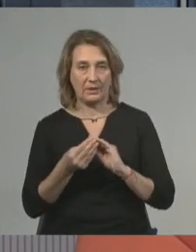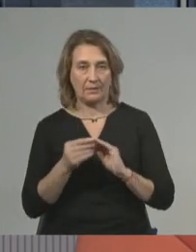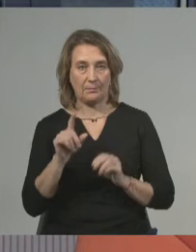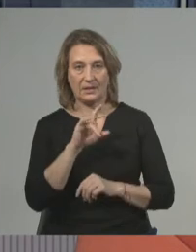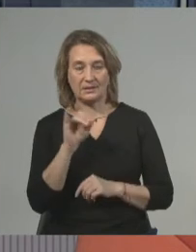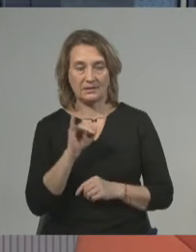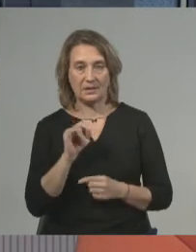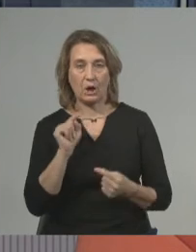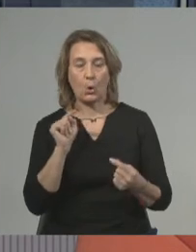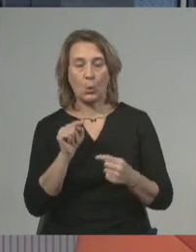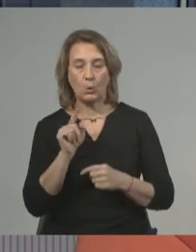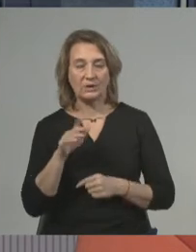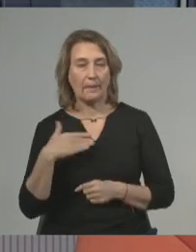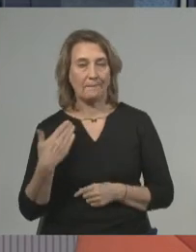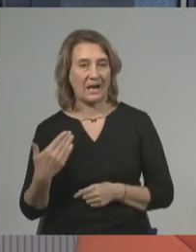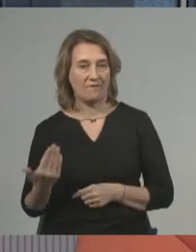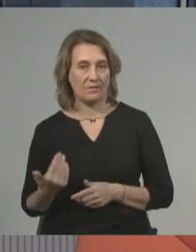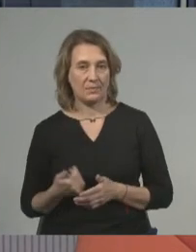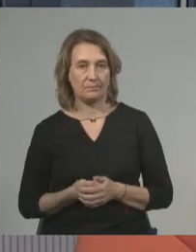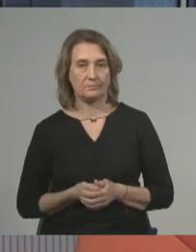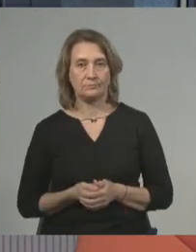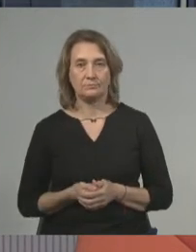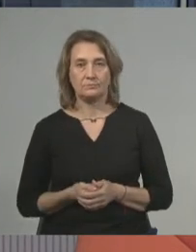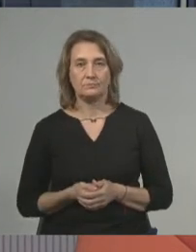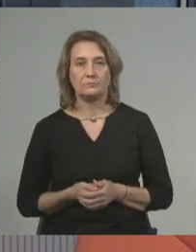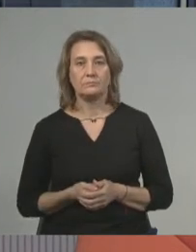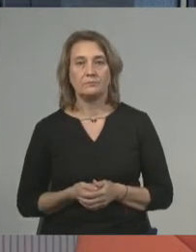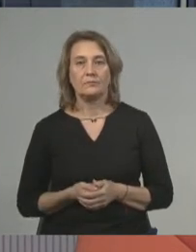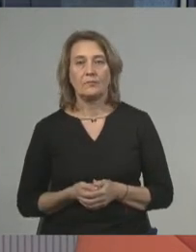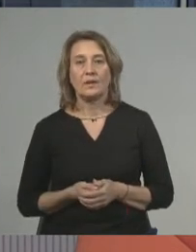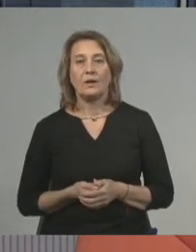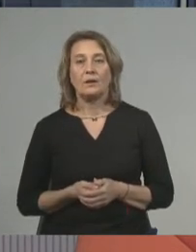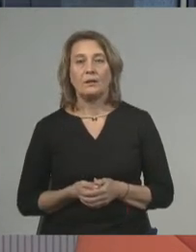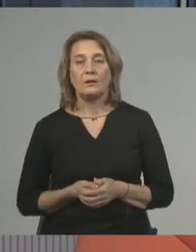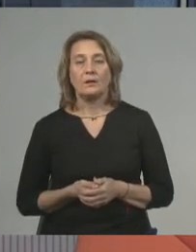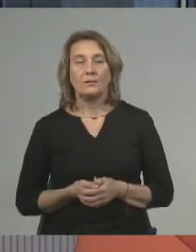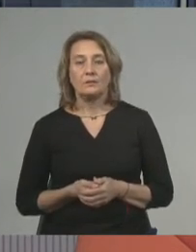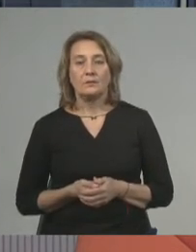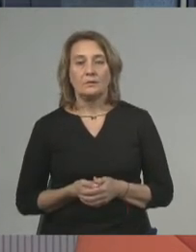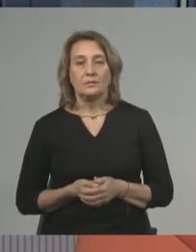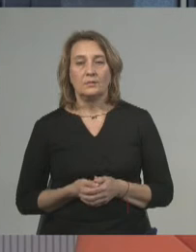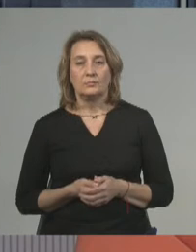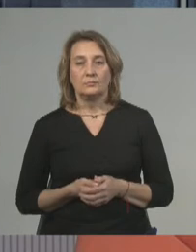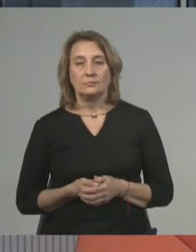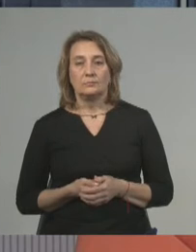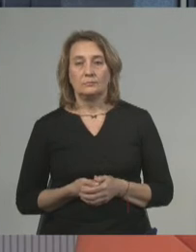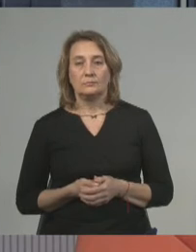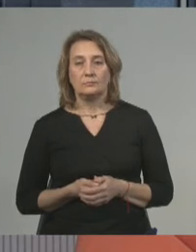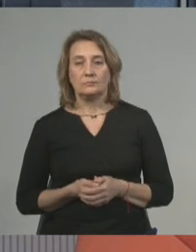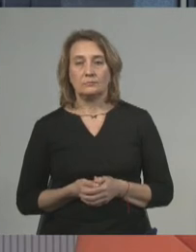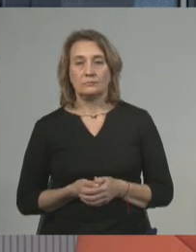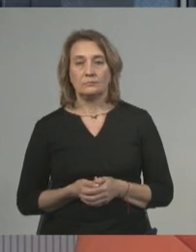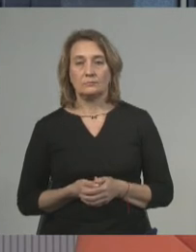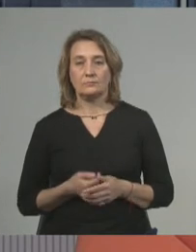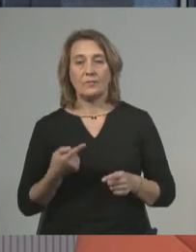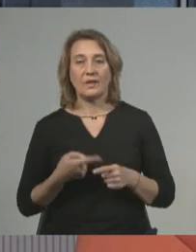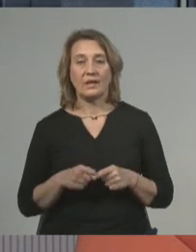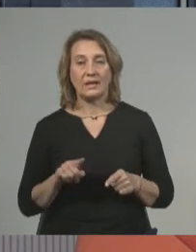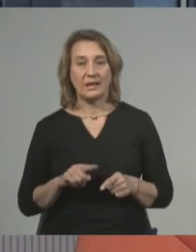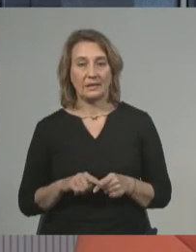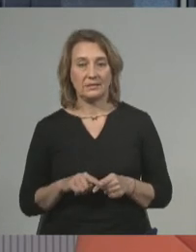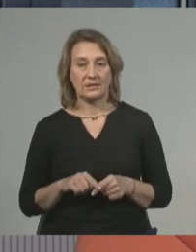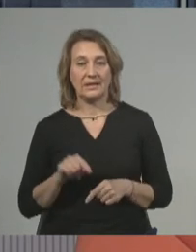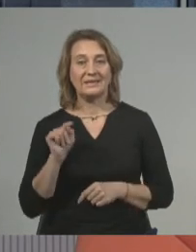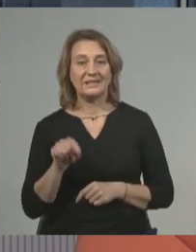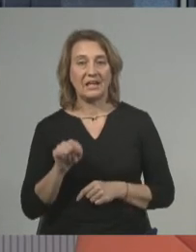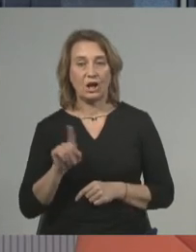that an issue like the far right it can both be a target it can both be something played up and propagandized by